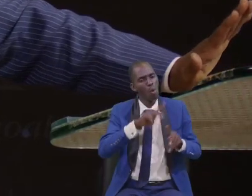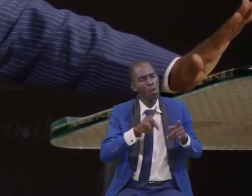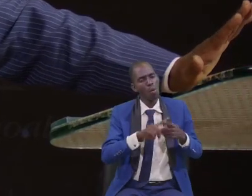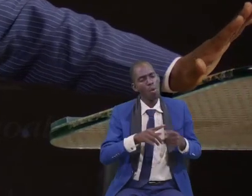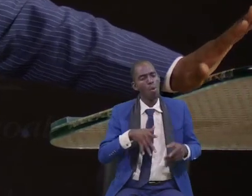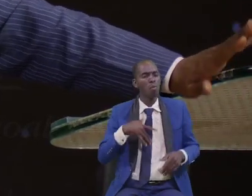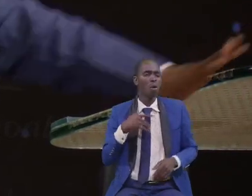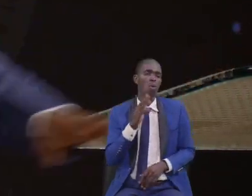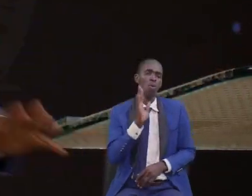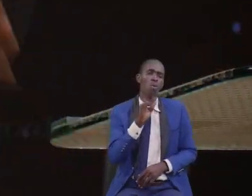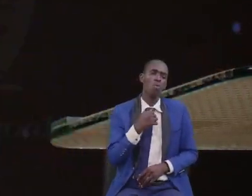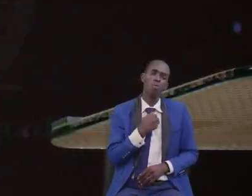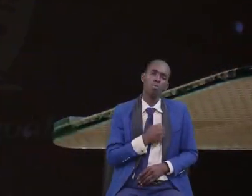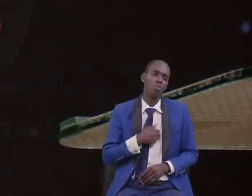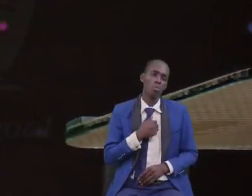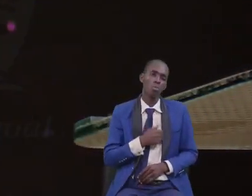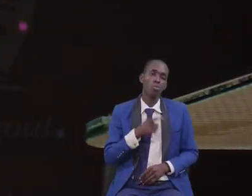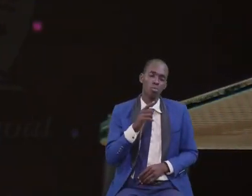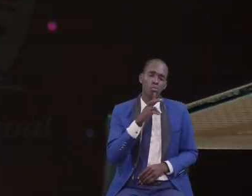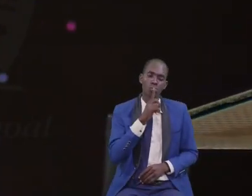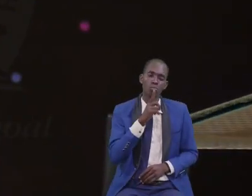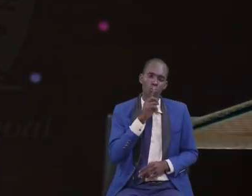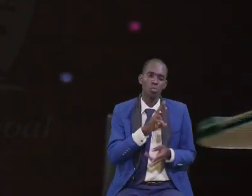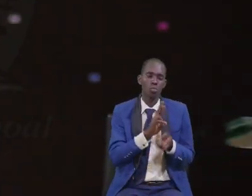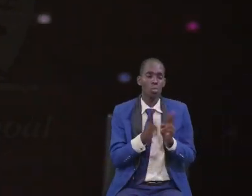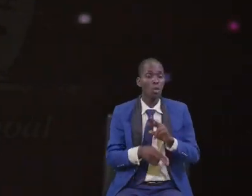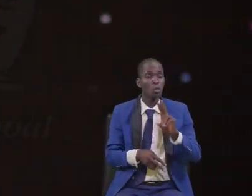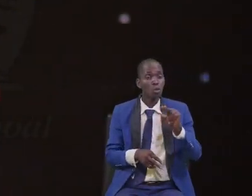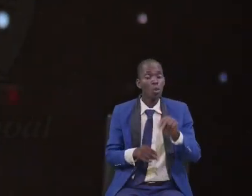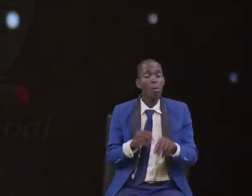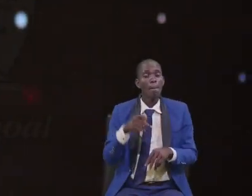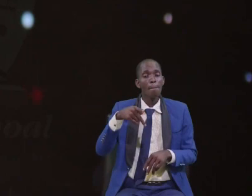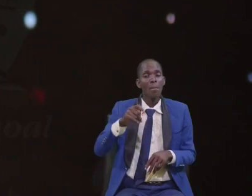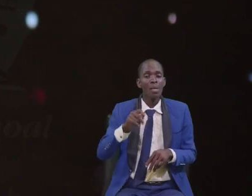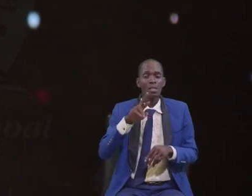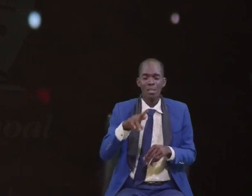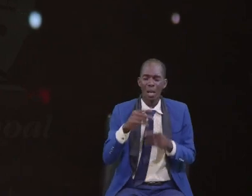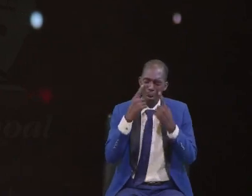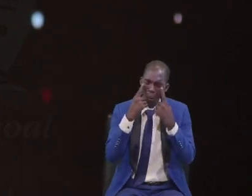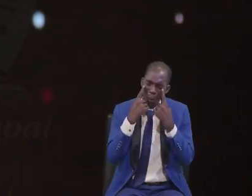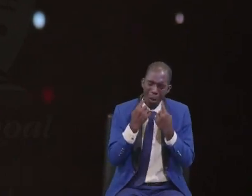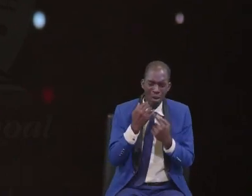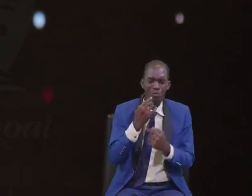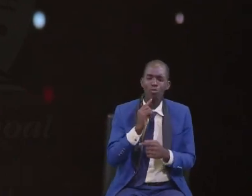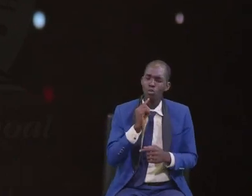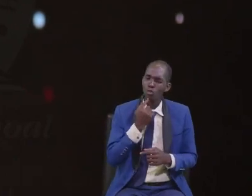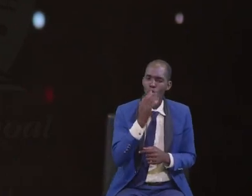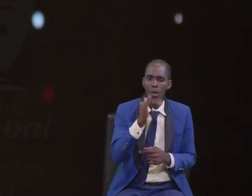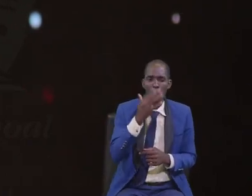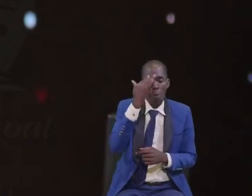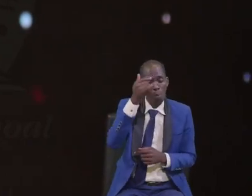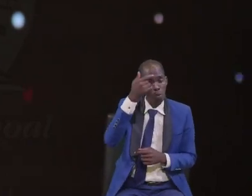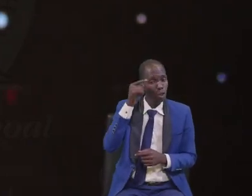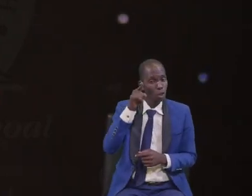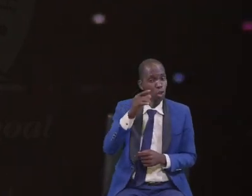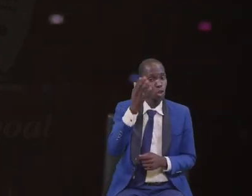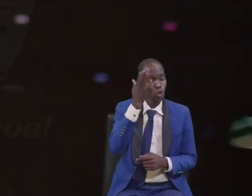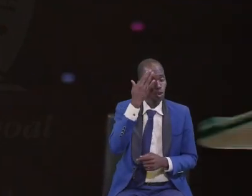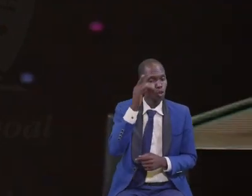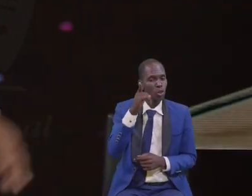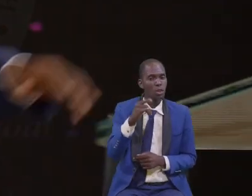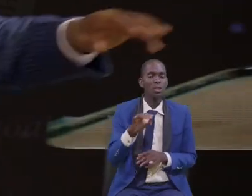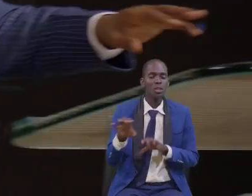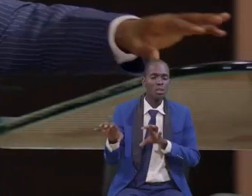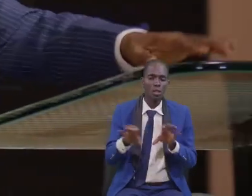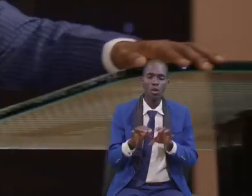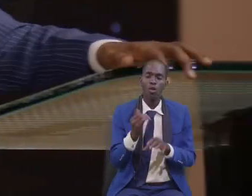attract sympathy. He was weeping because he actually saw that he had done what he shouldn't have done. And